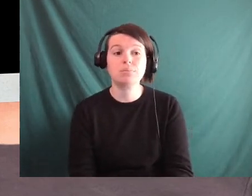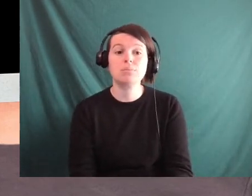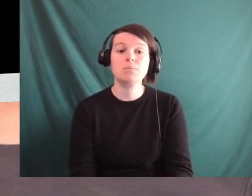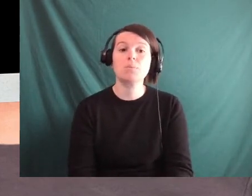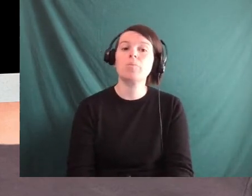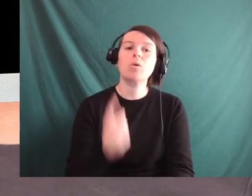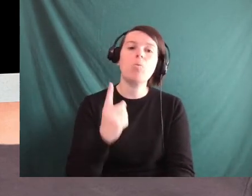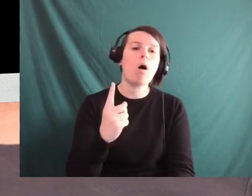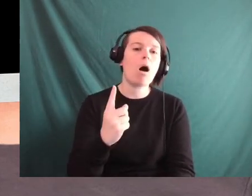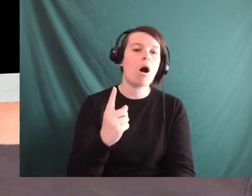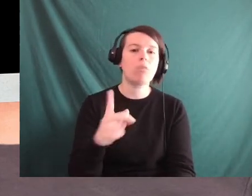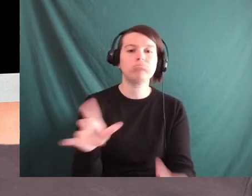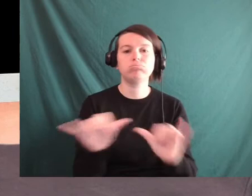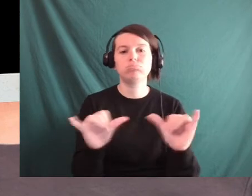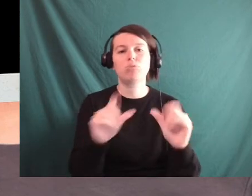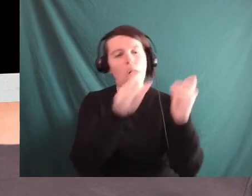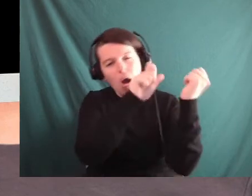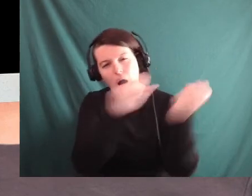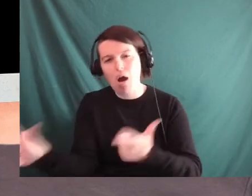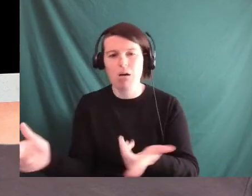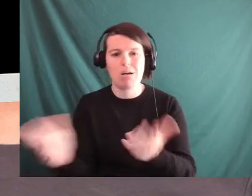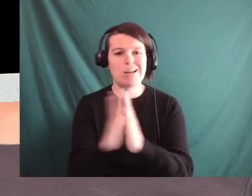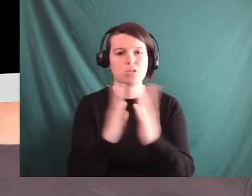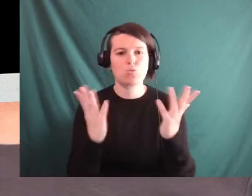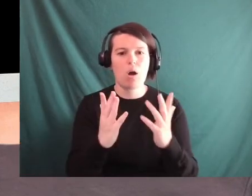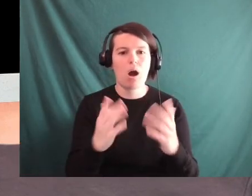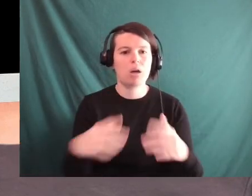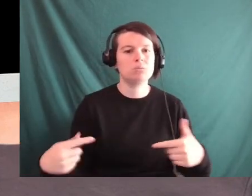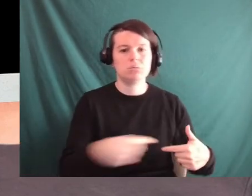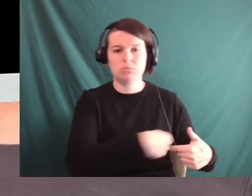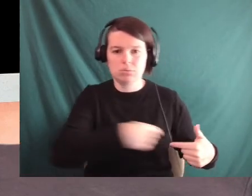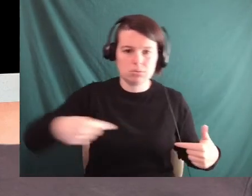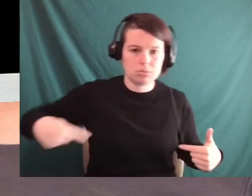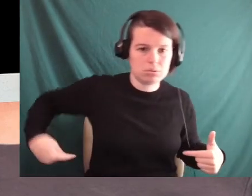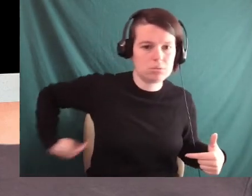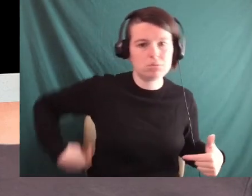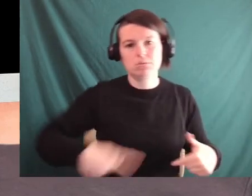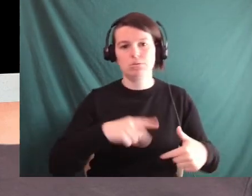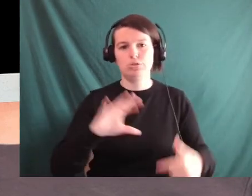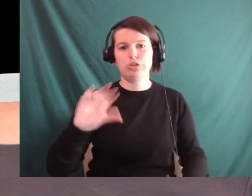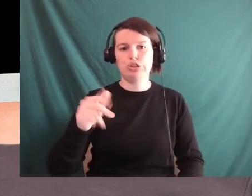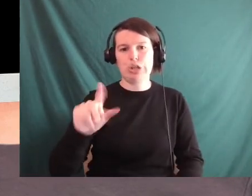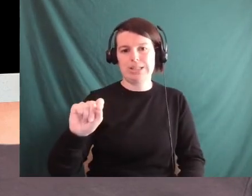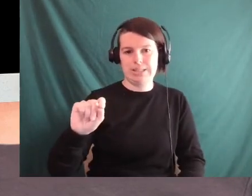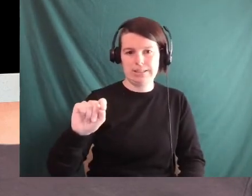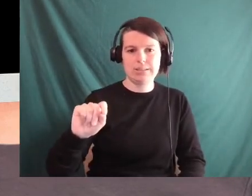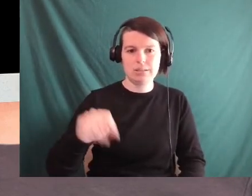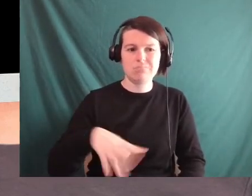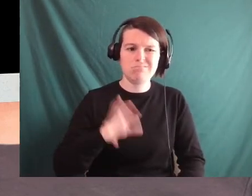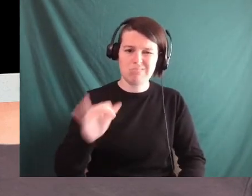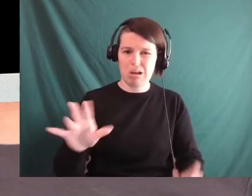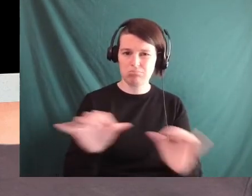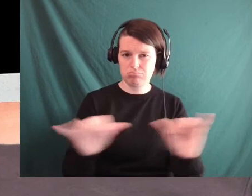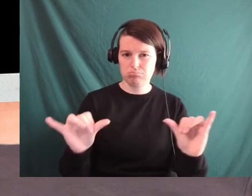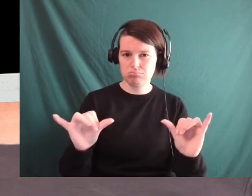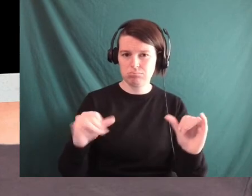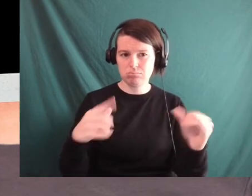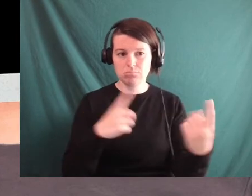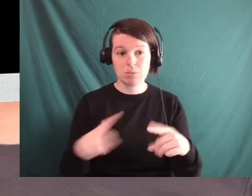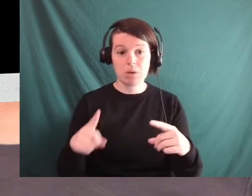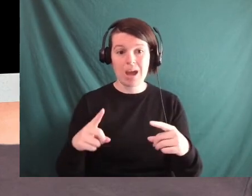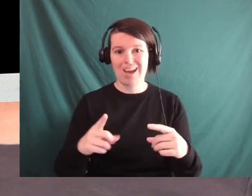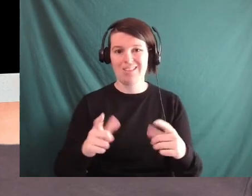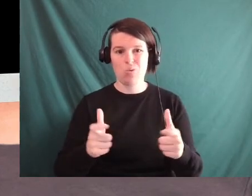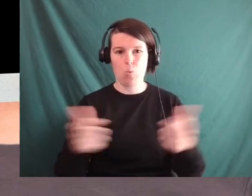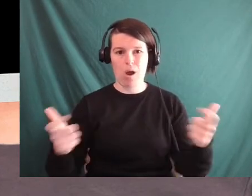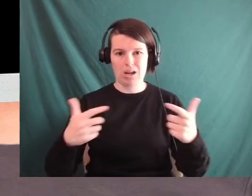that all binder brands ask for is a chest measurement. So this is step 1 here. This measurement will be taken at the widest part of